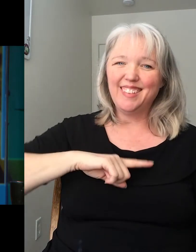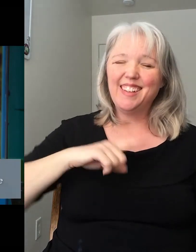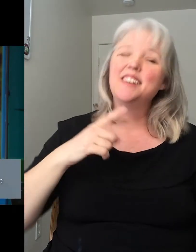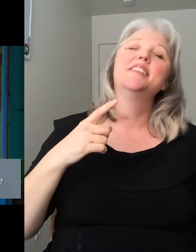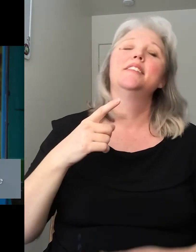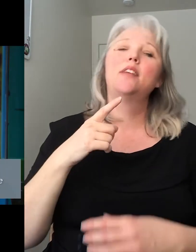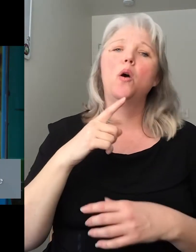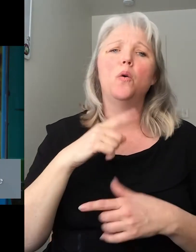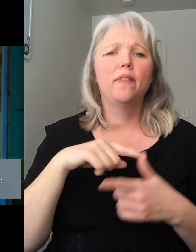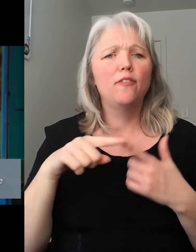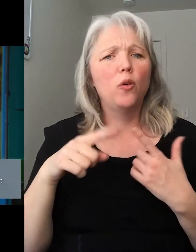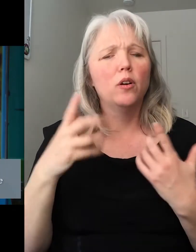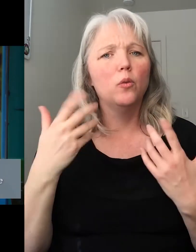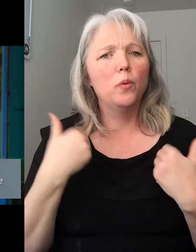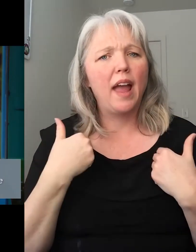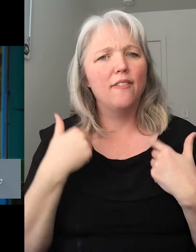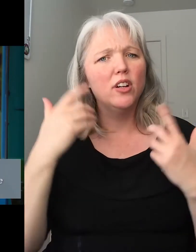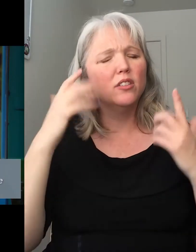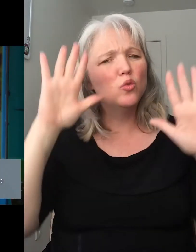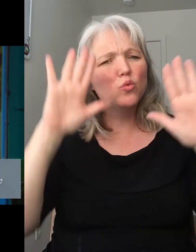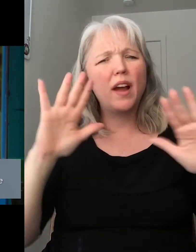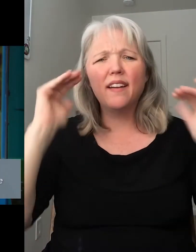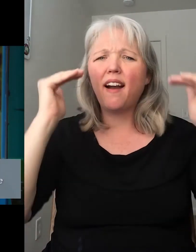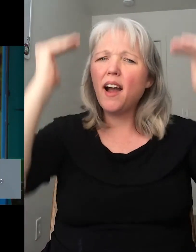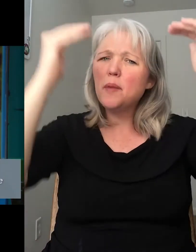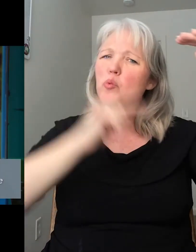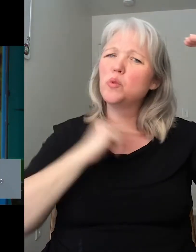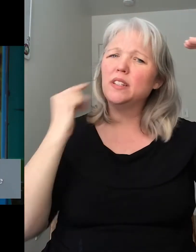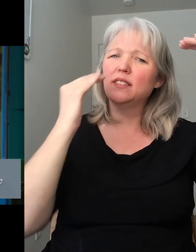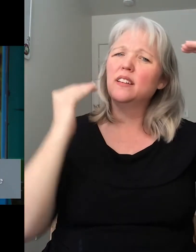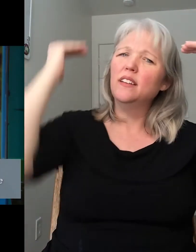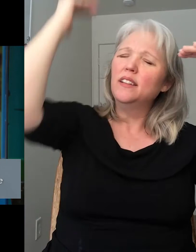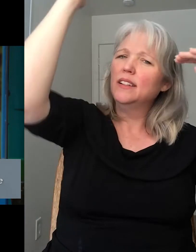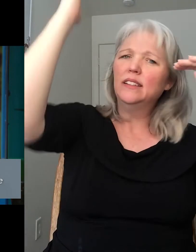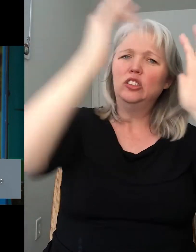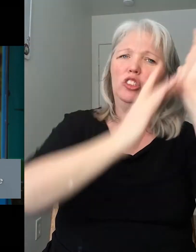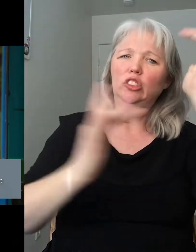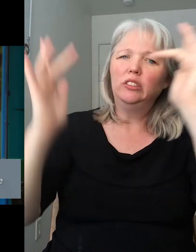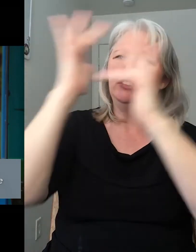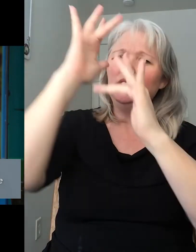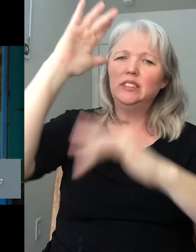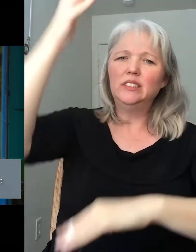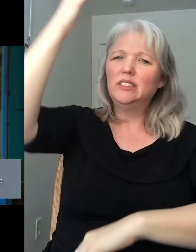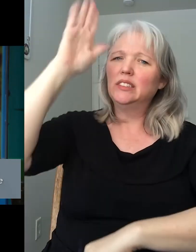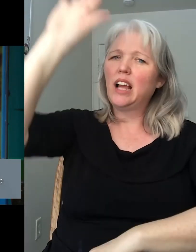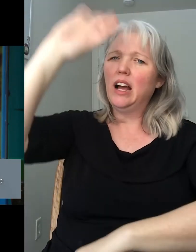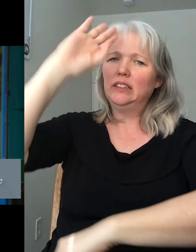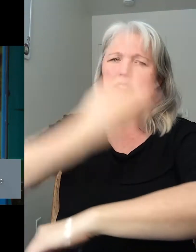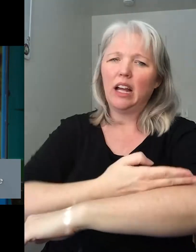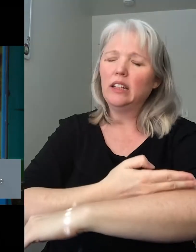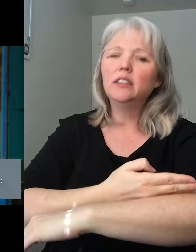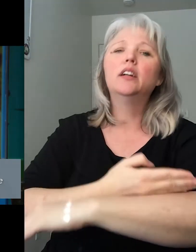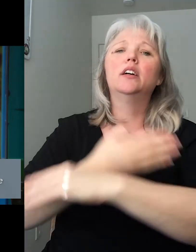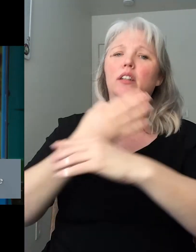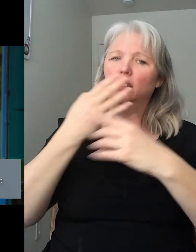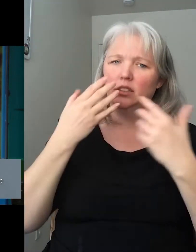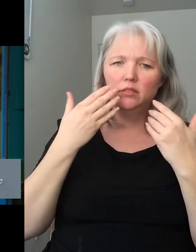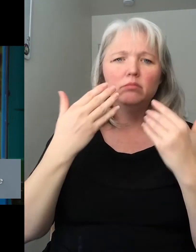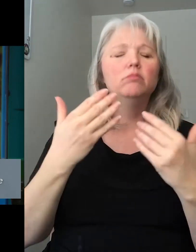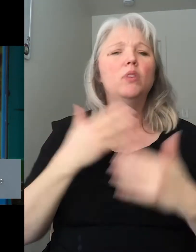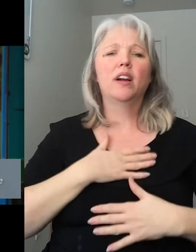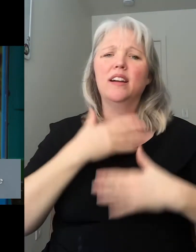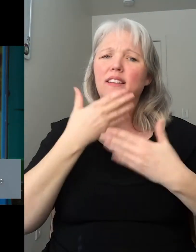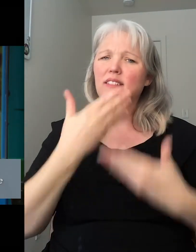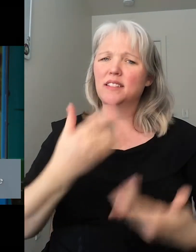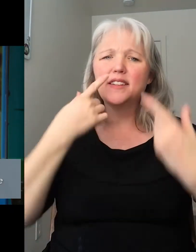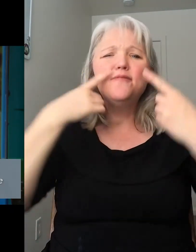we know ourselves, therefore, since we have a great high priest who has passed through the heavens, Jesus, the Son of God, let us hold